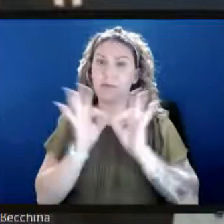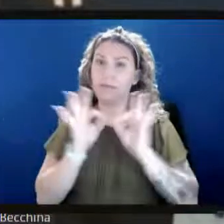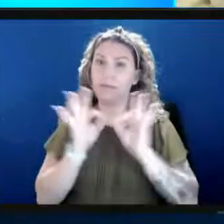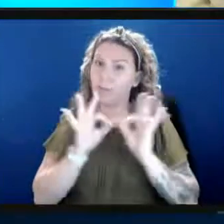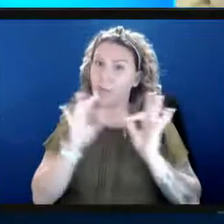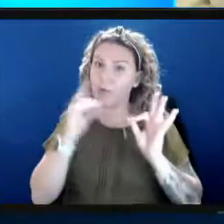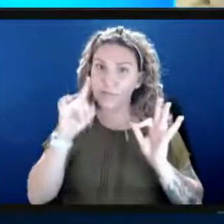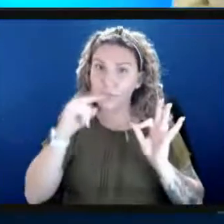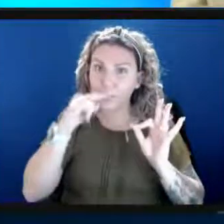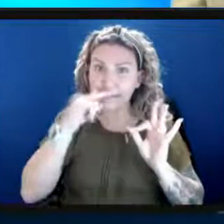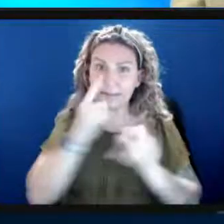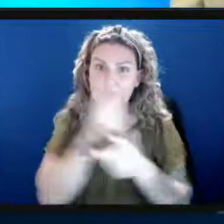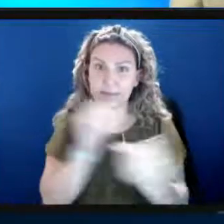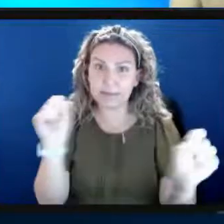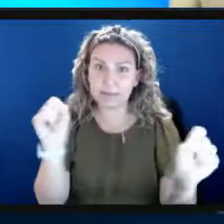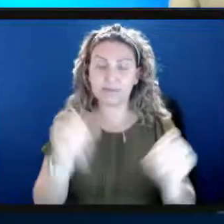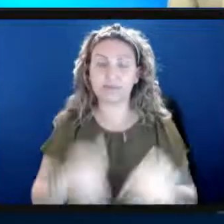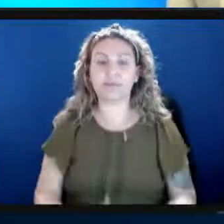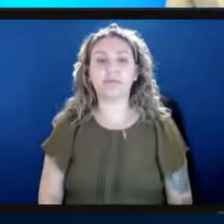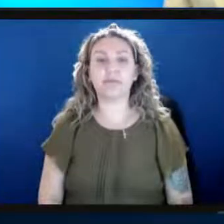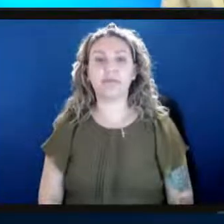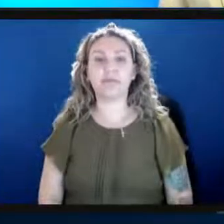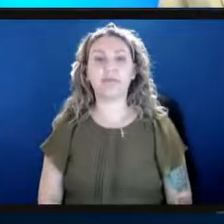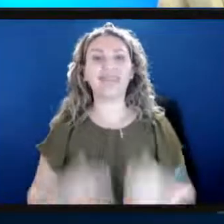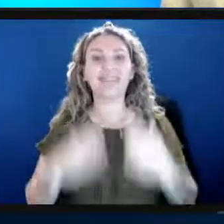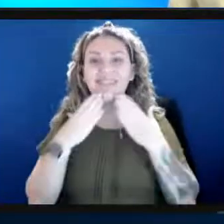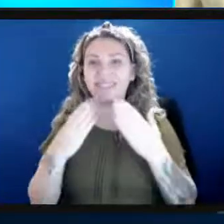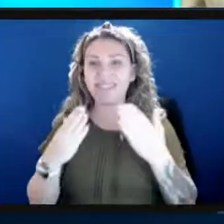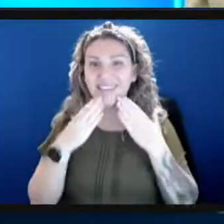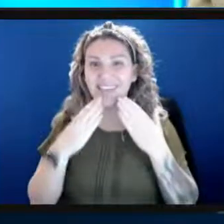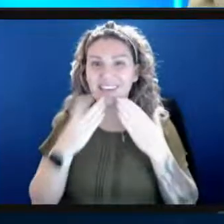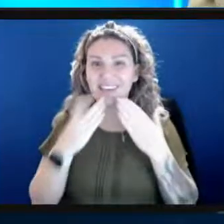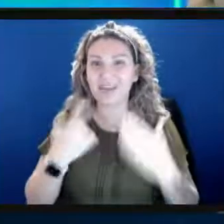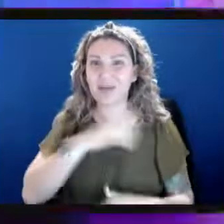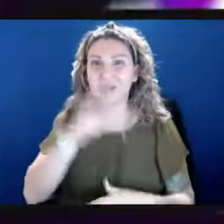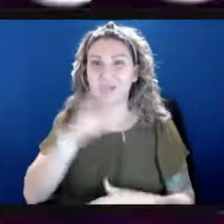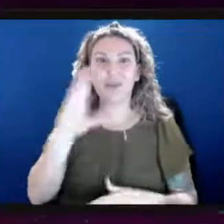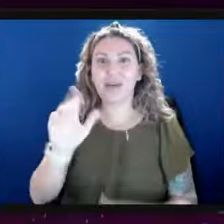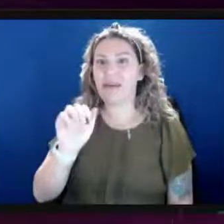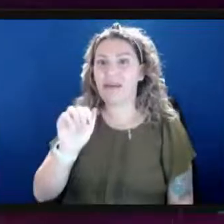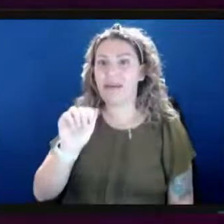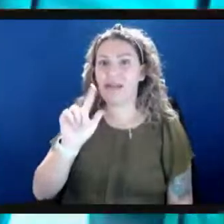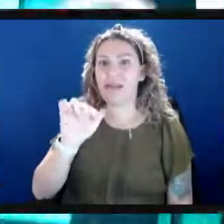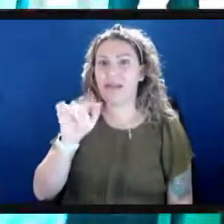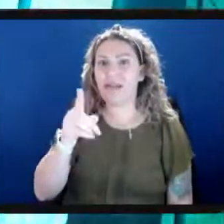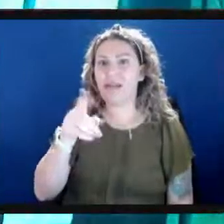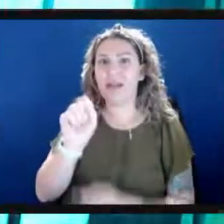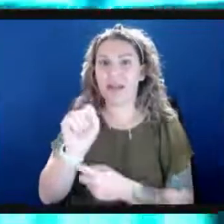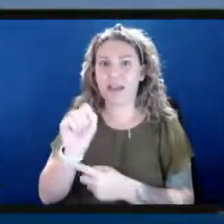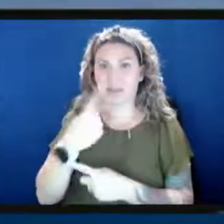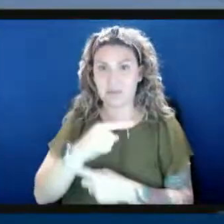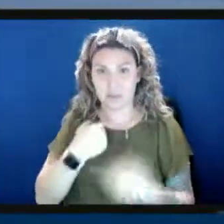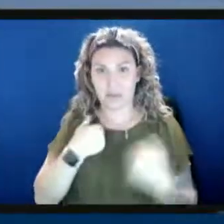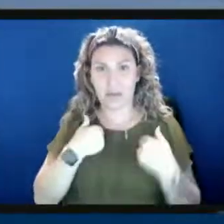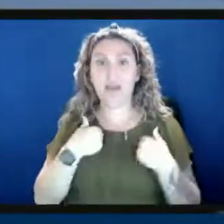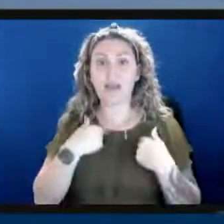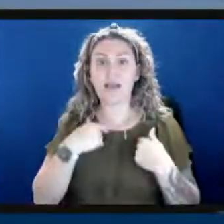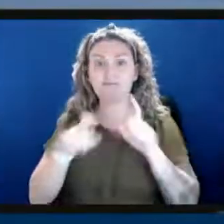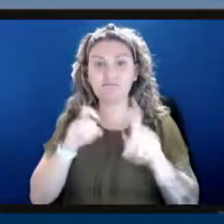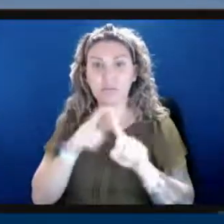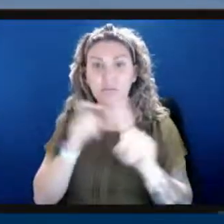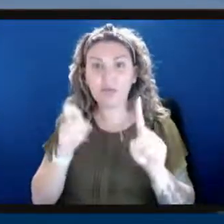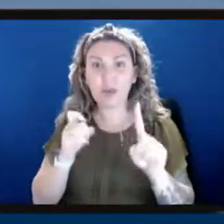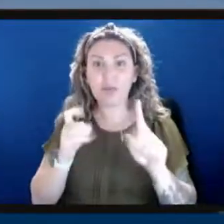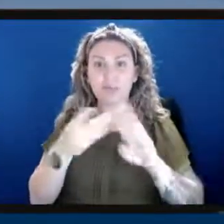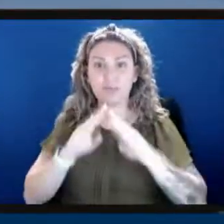situations. All right, thank you. I think we're going to go to Alexis Del Cid because I do believe we have some questions from the community. She's